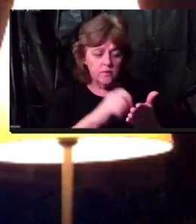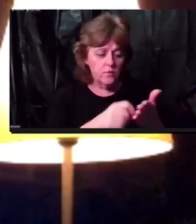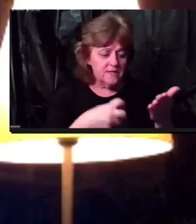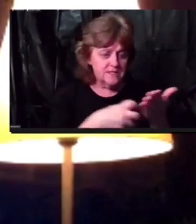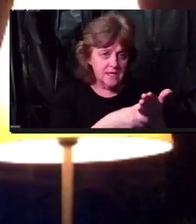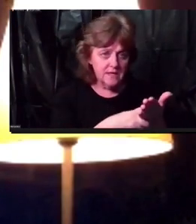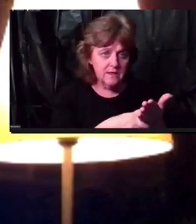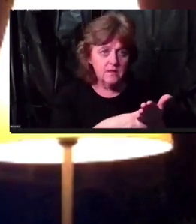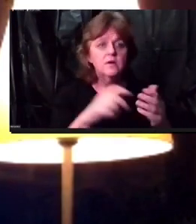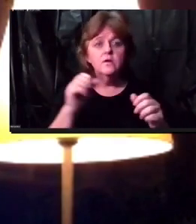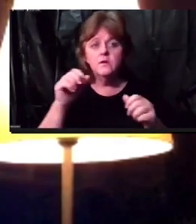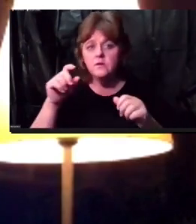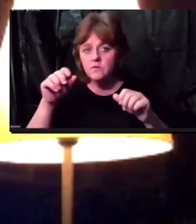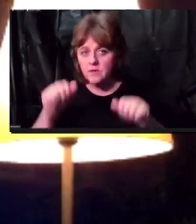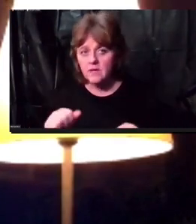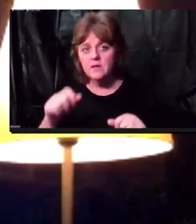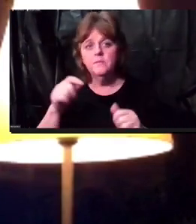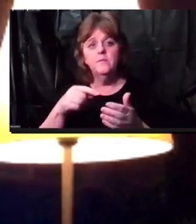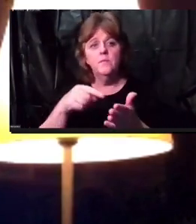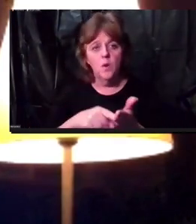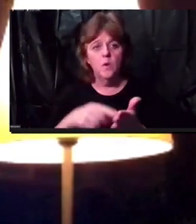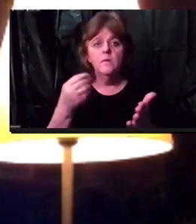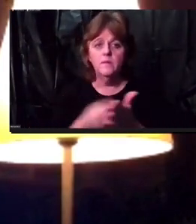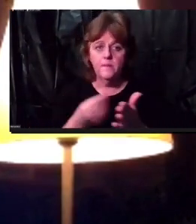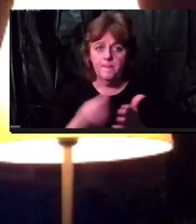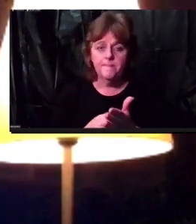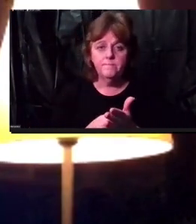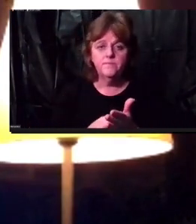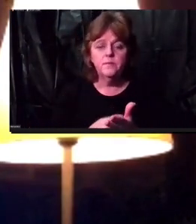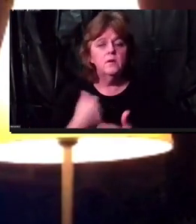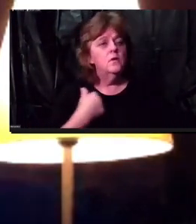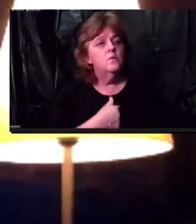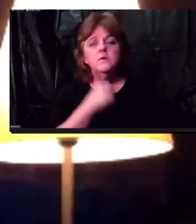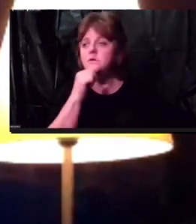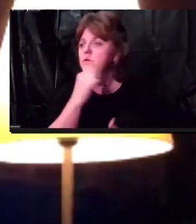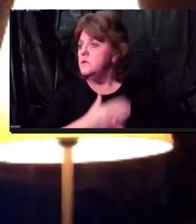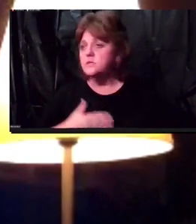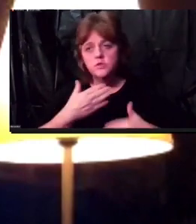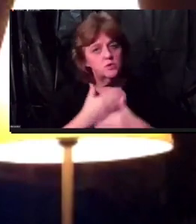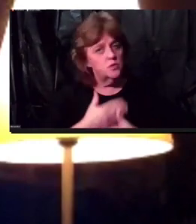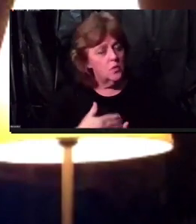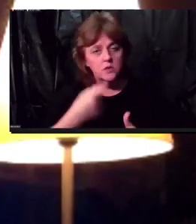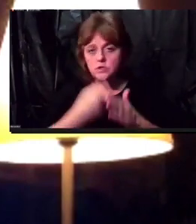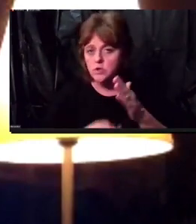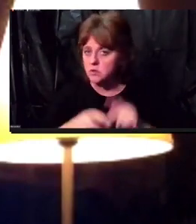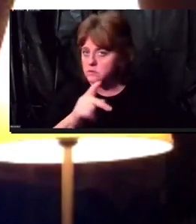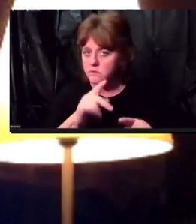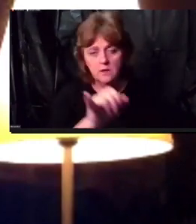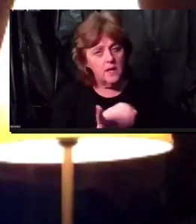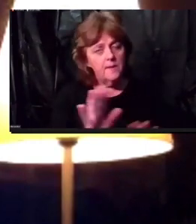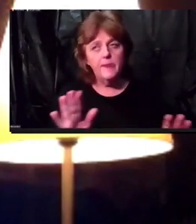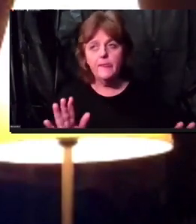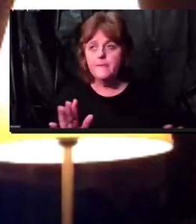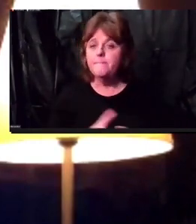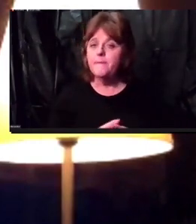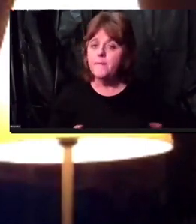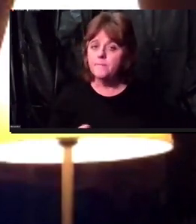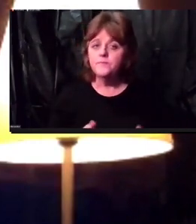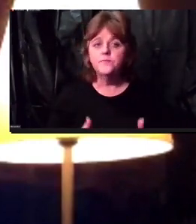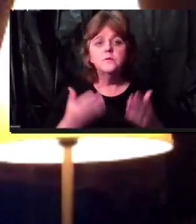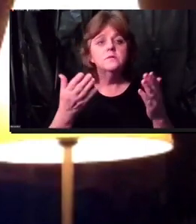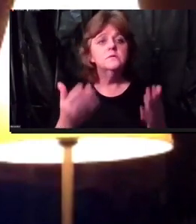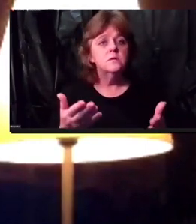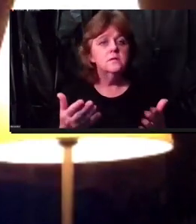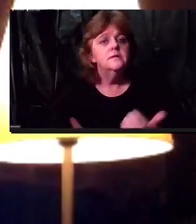to these fines. It's not something we enjoy doing, but I might suggest it